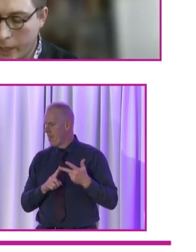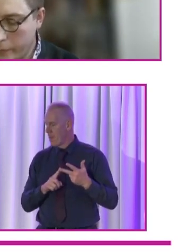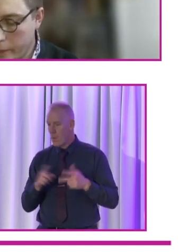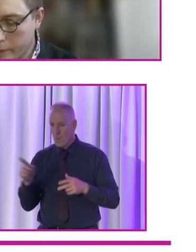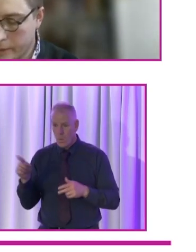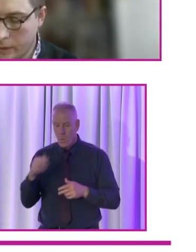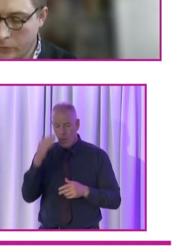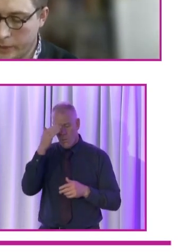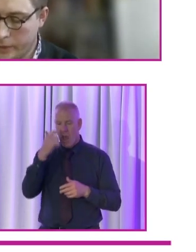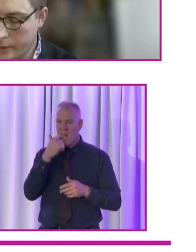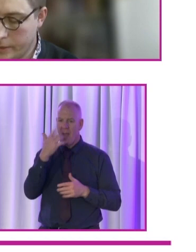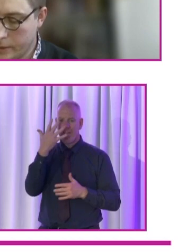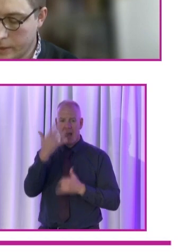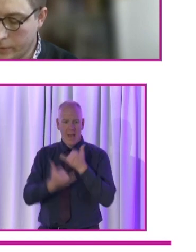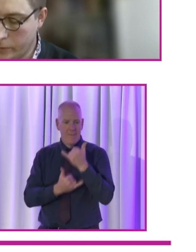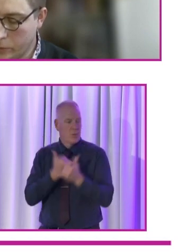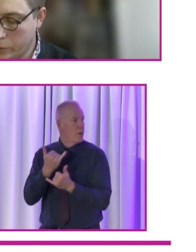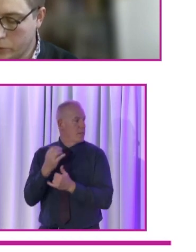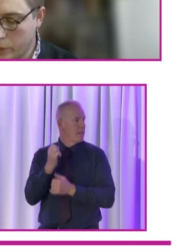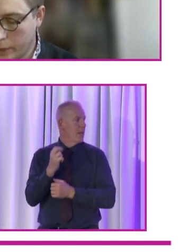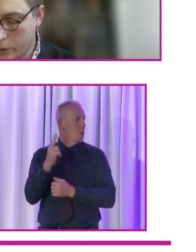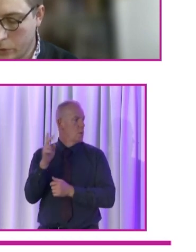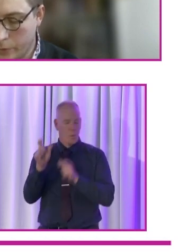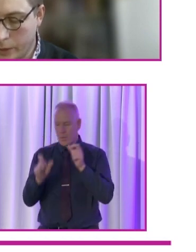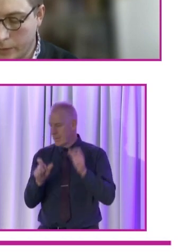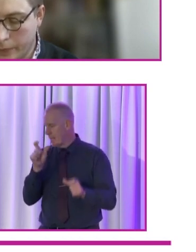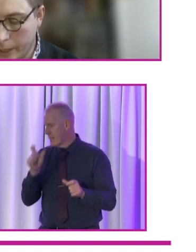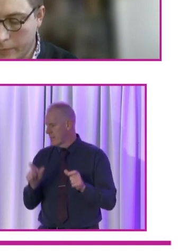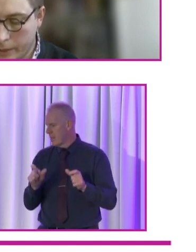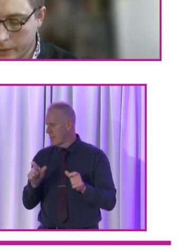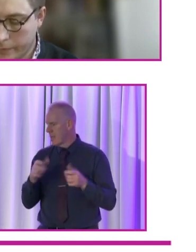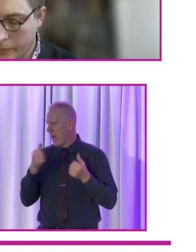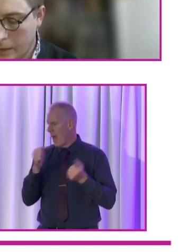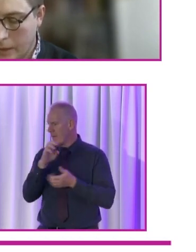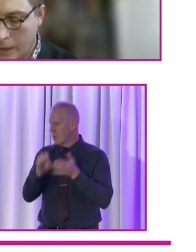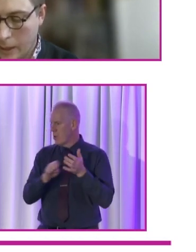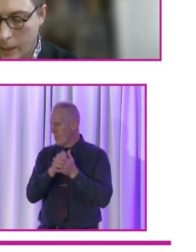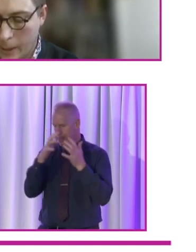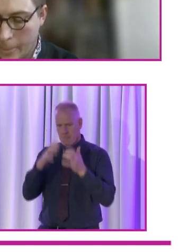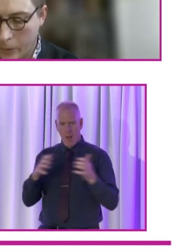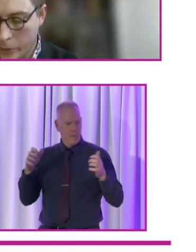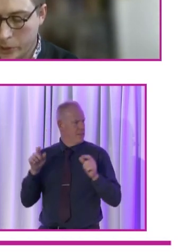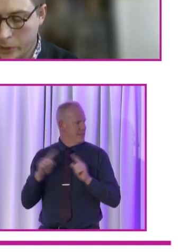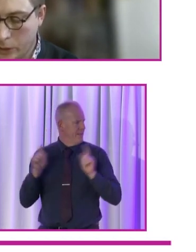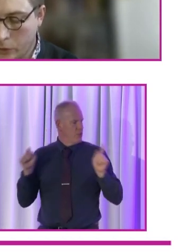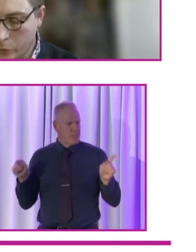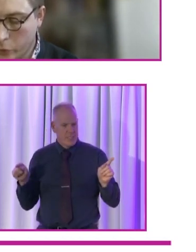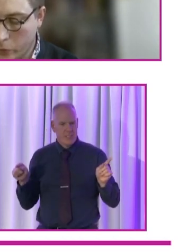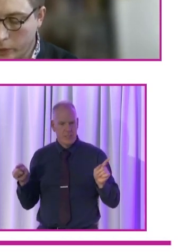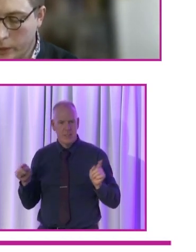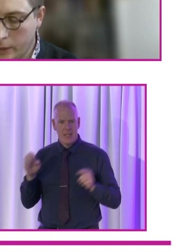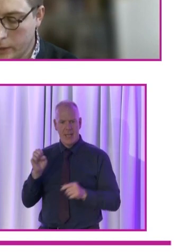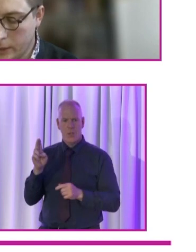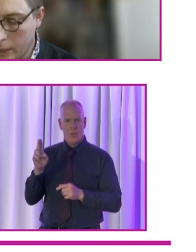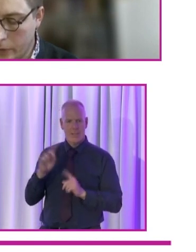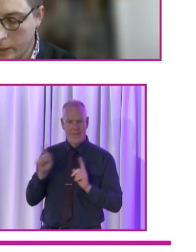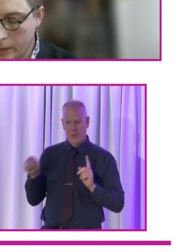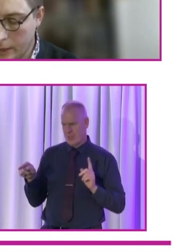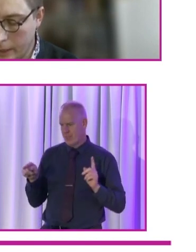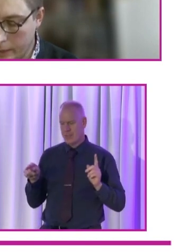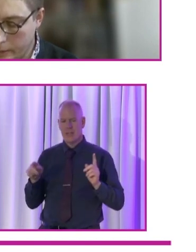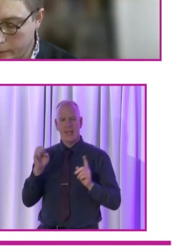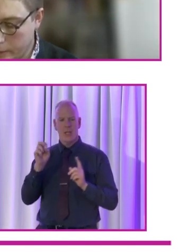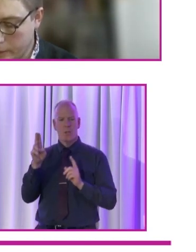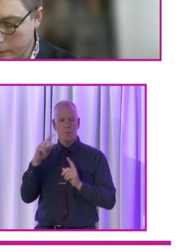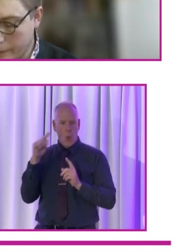every 5 years, EU citizens are called upon to elect the European Parliament, which is the EU's only